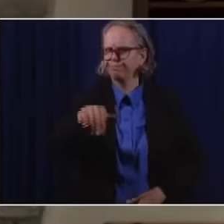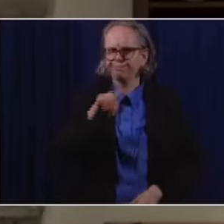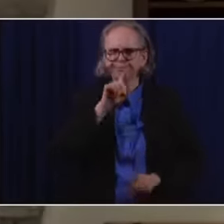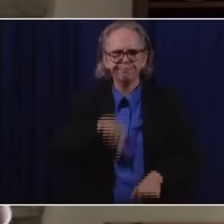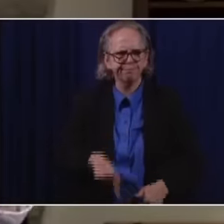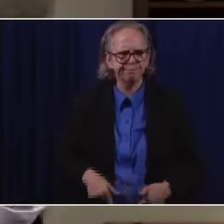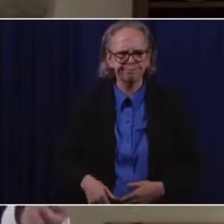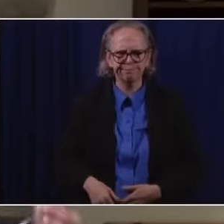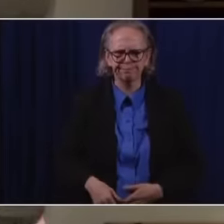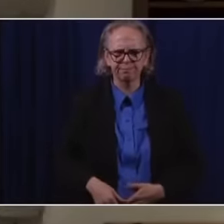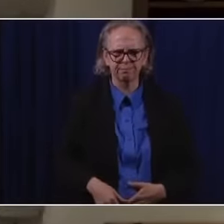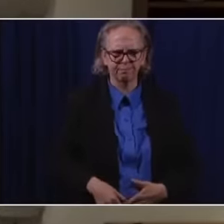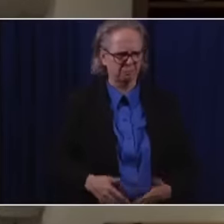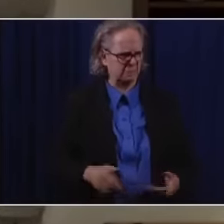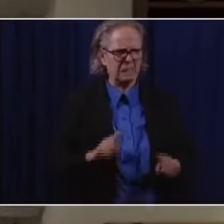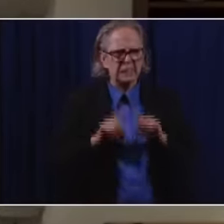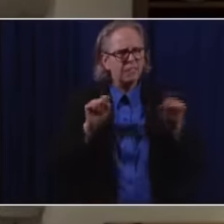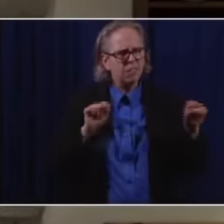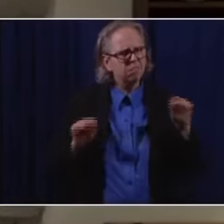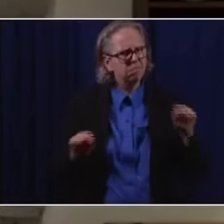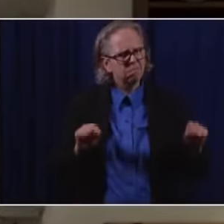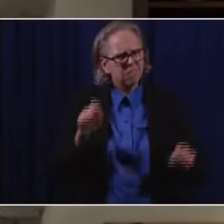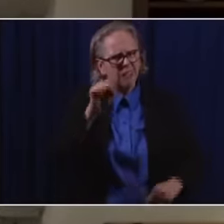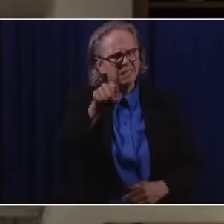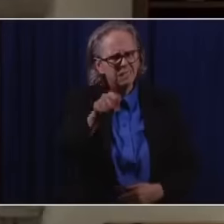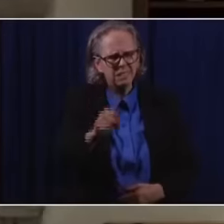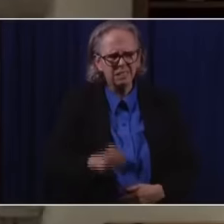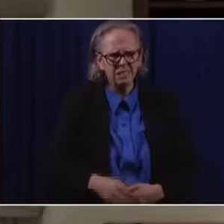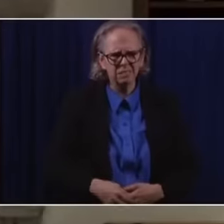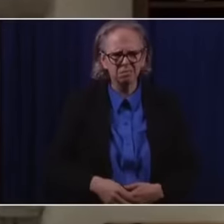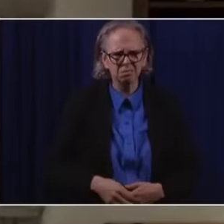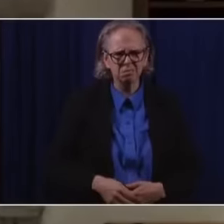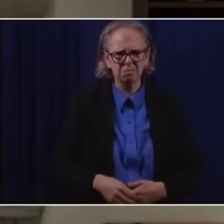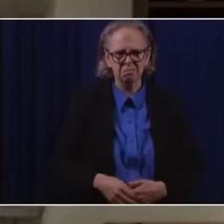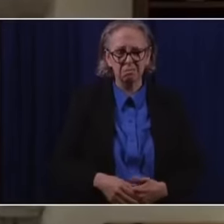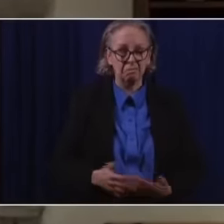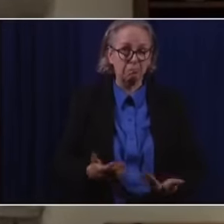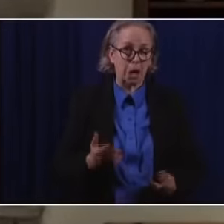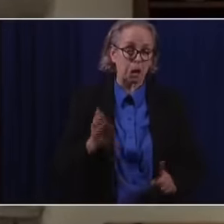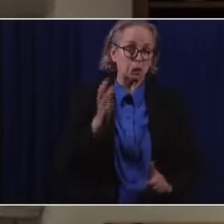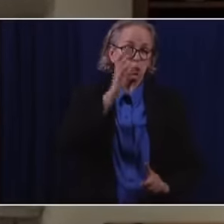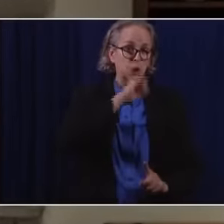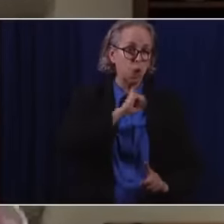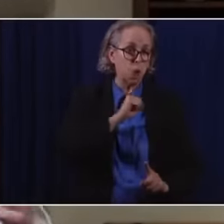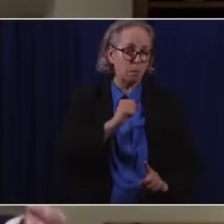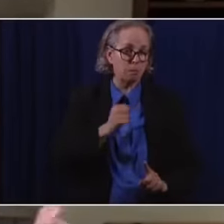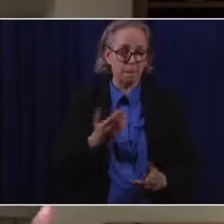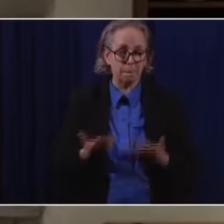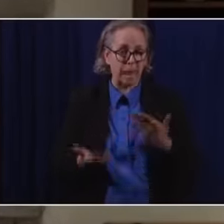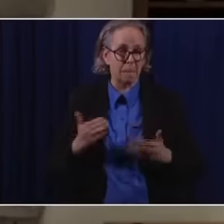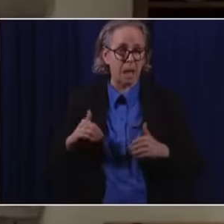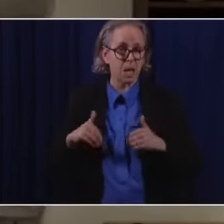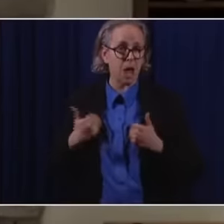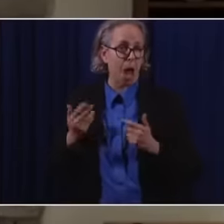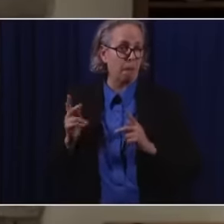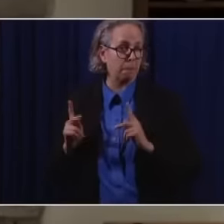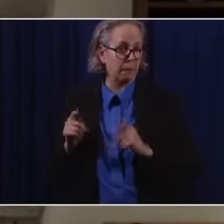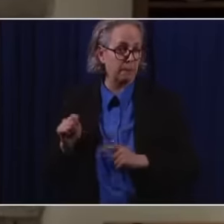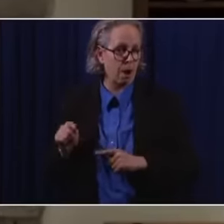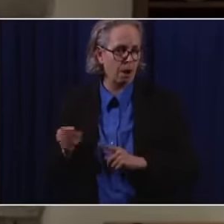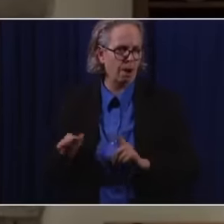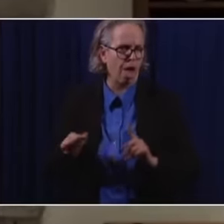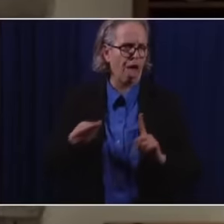that this is a rebound from young people who had it earlier and who have infected older